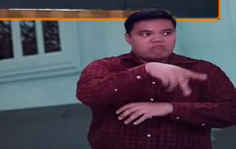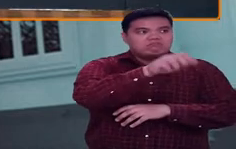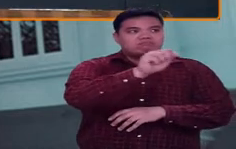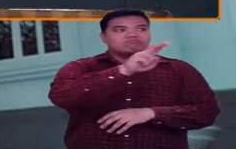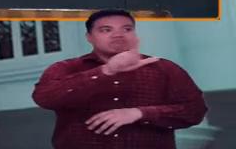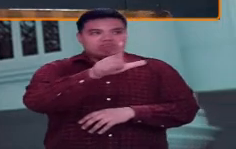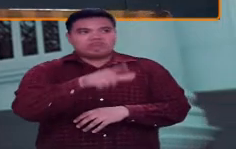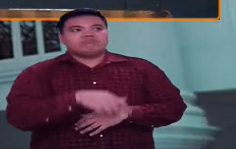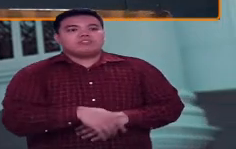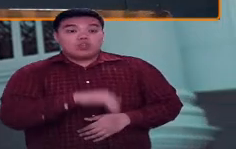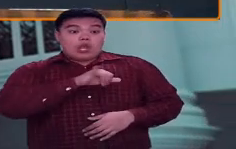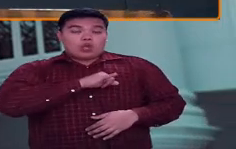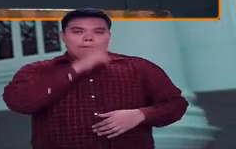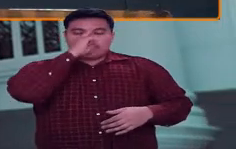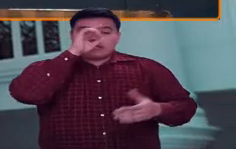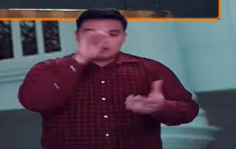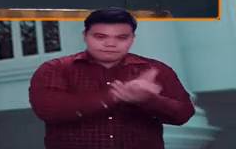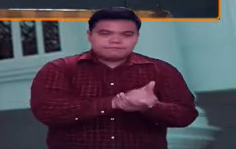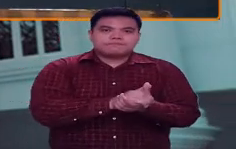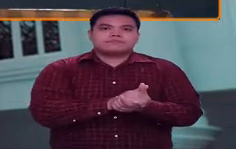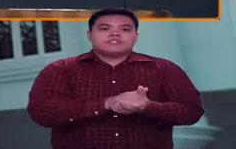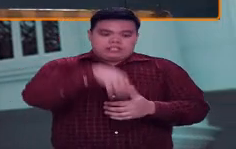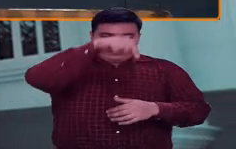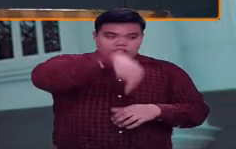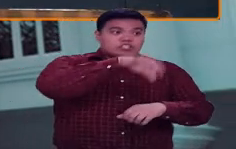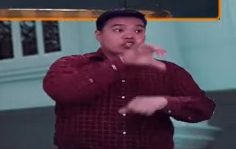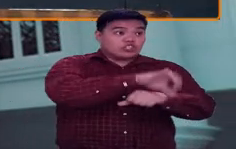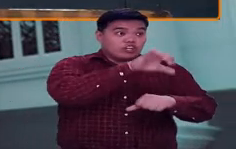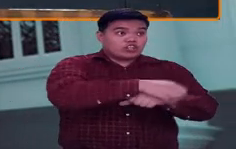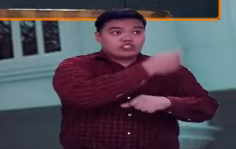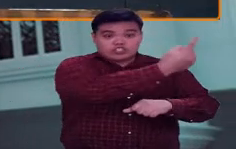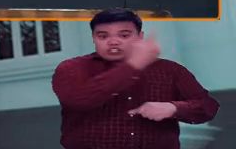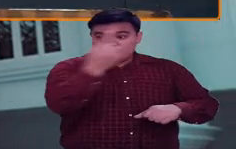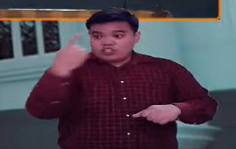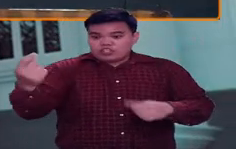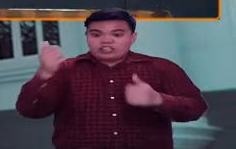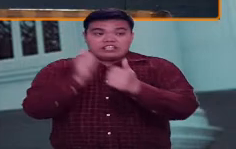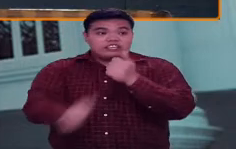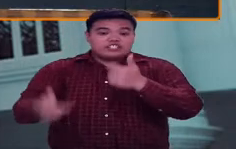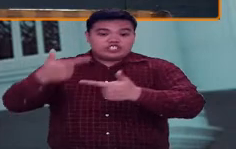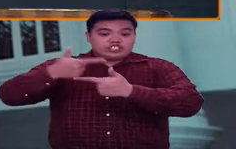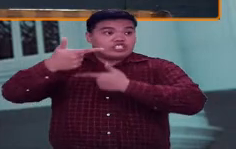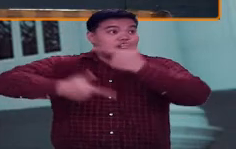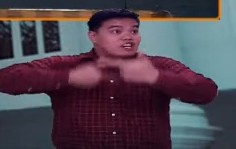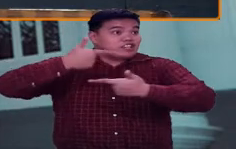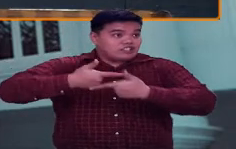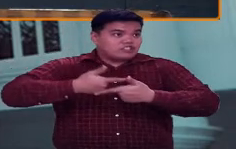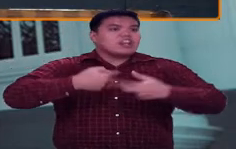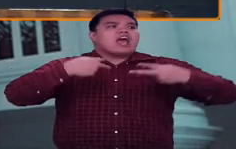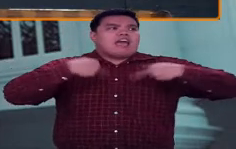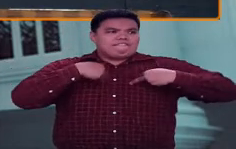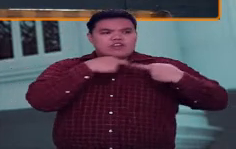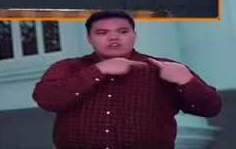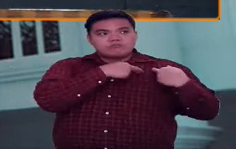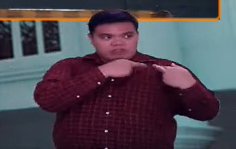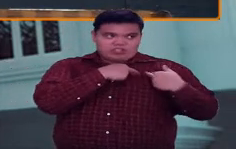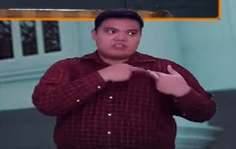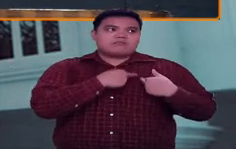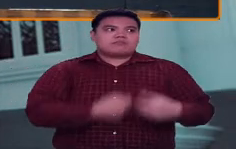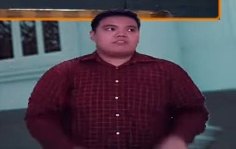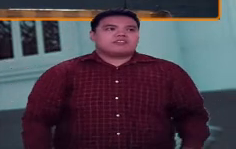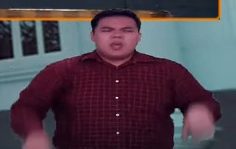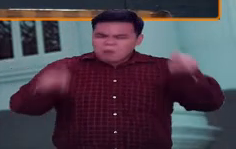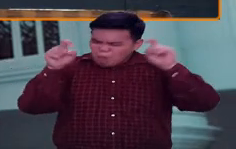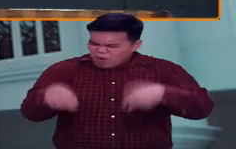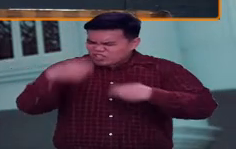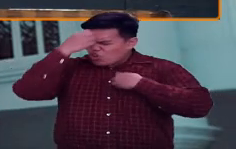my belief that the church in every generation has the responsibility to